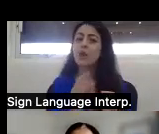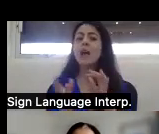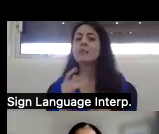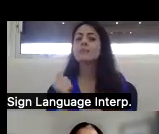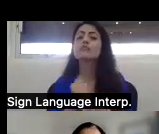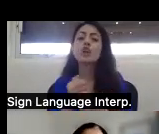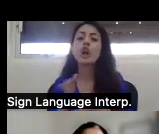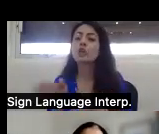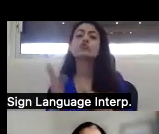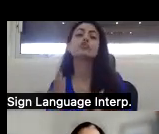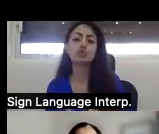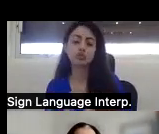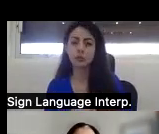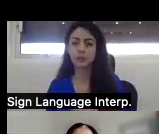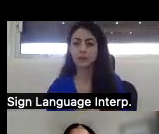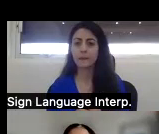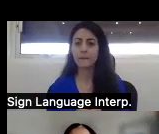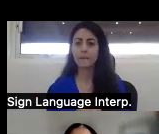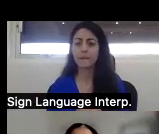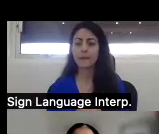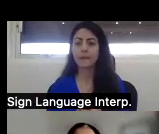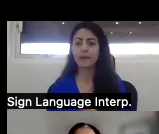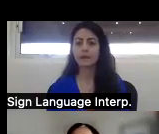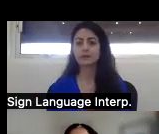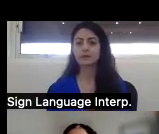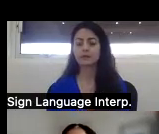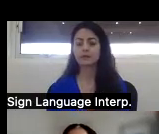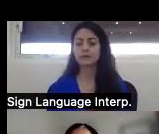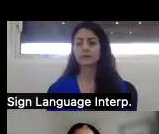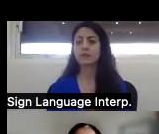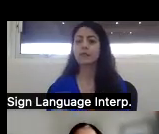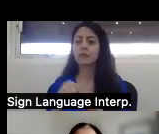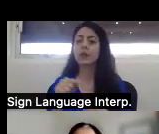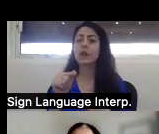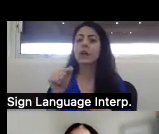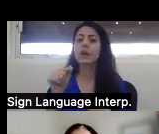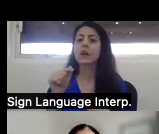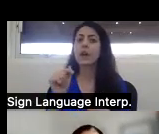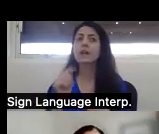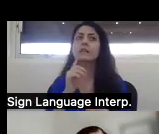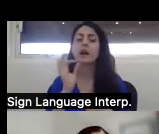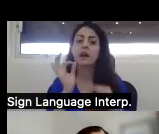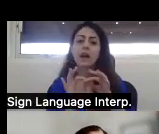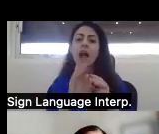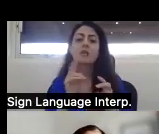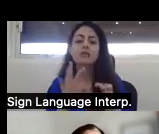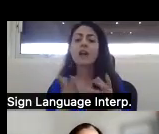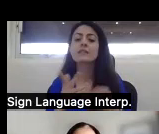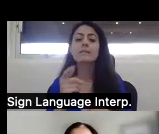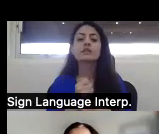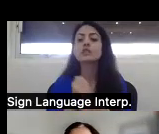Jordanian citizenship sometimes, and the type, most important, the type of work, it's a determinant. So the area, social